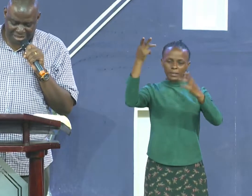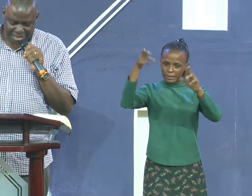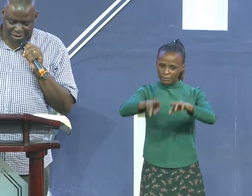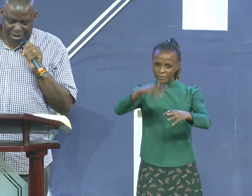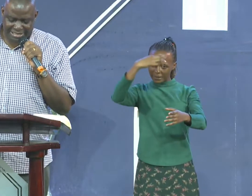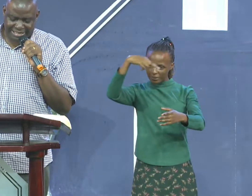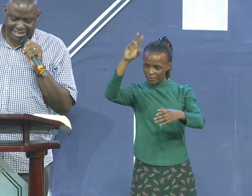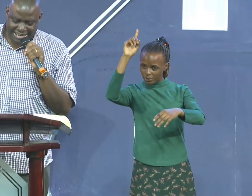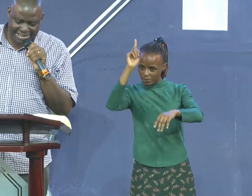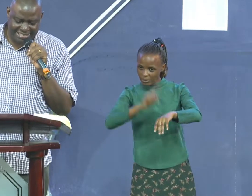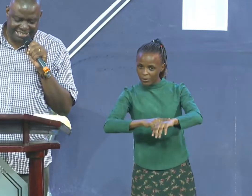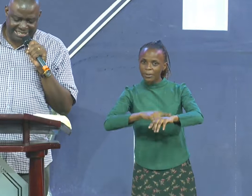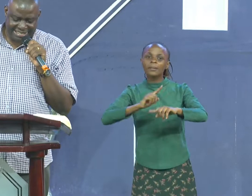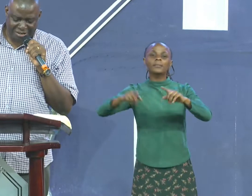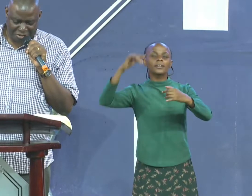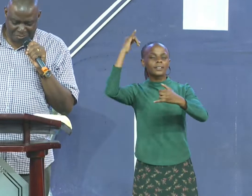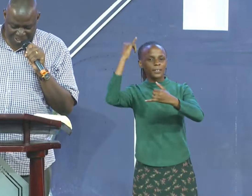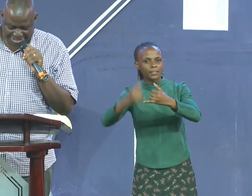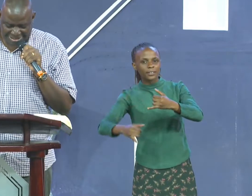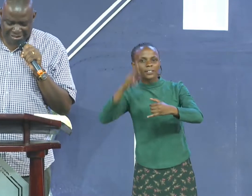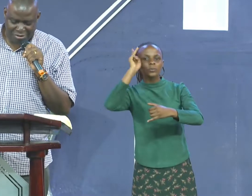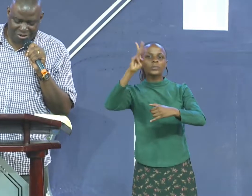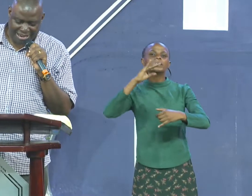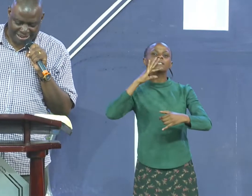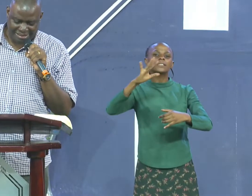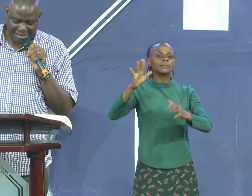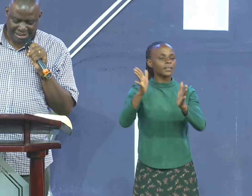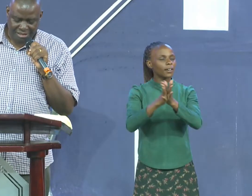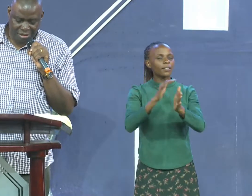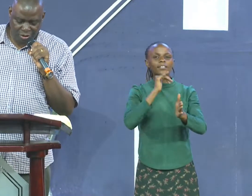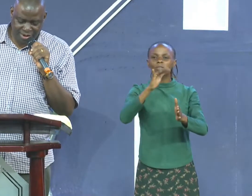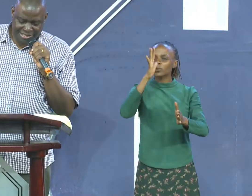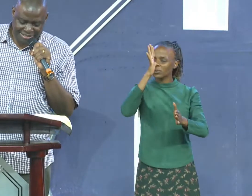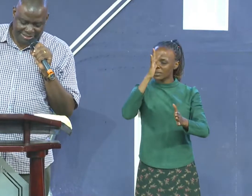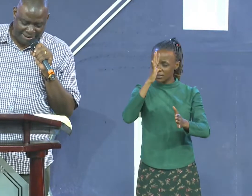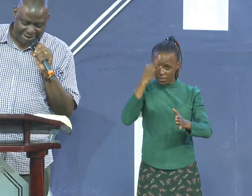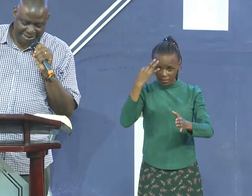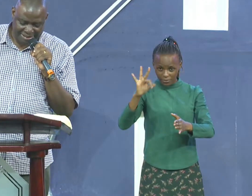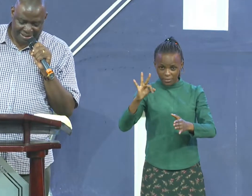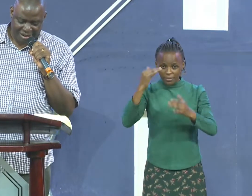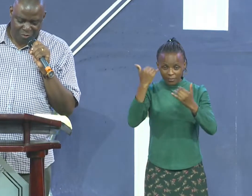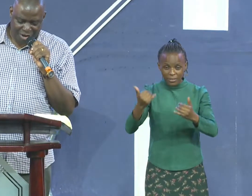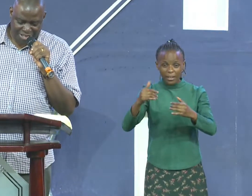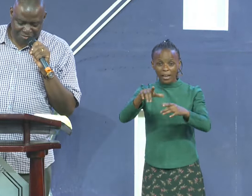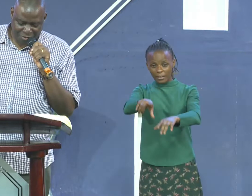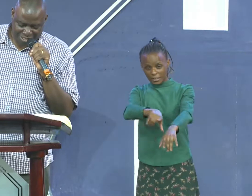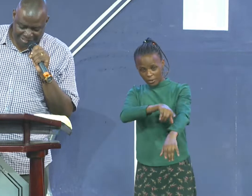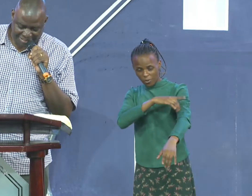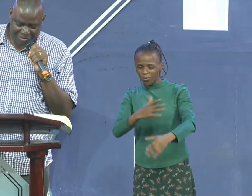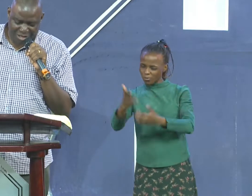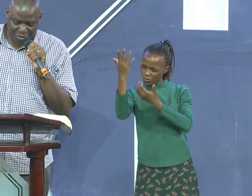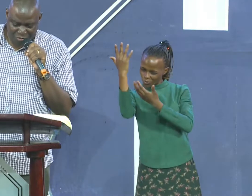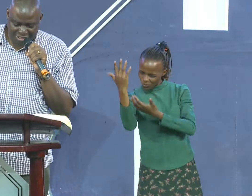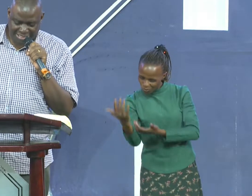time, but at the end it shall speak and not lie. Though it tarry, wait for